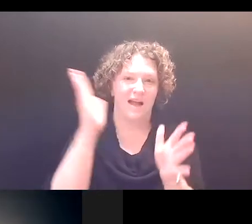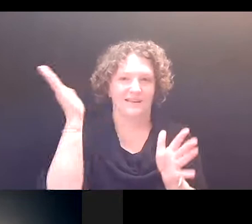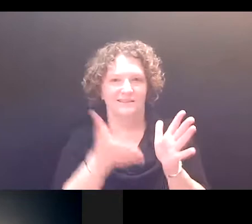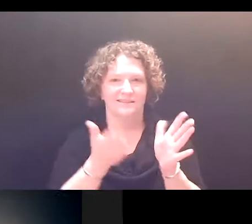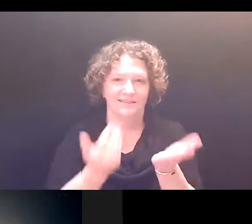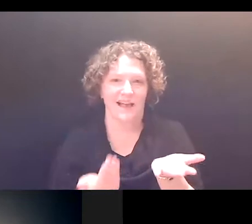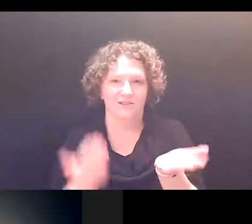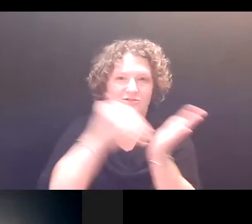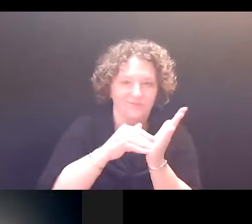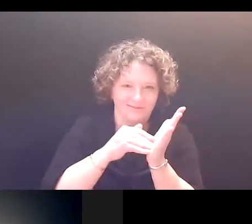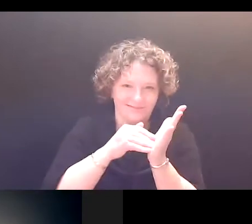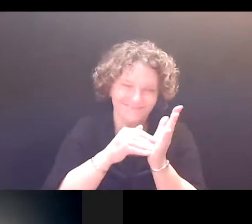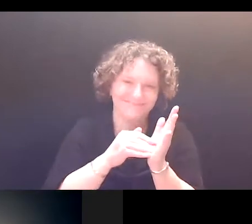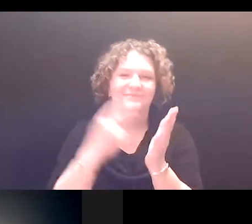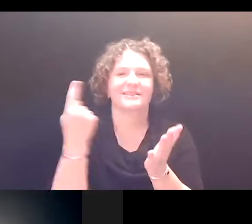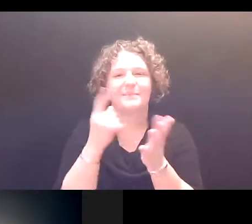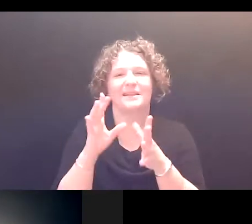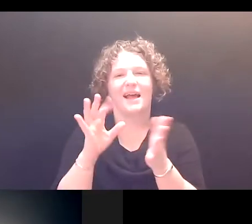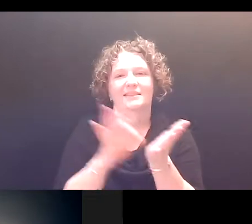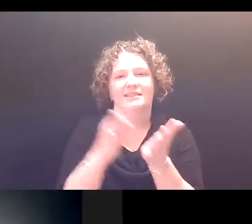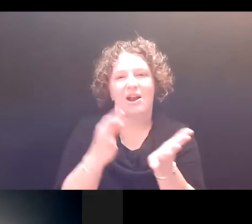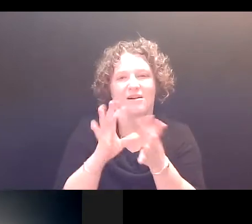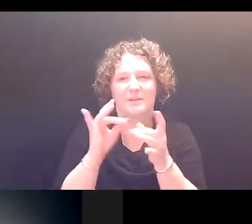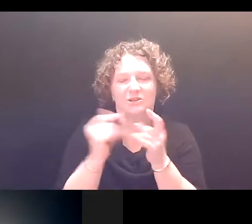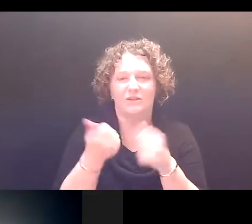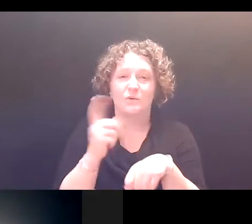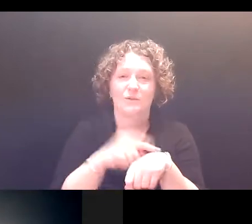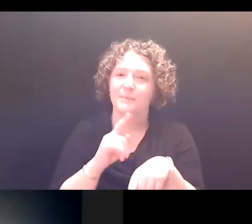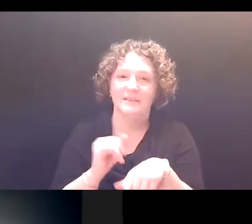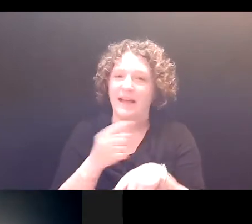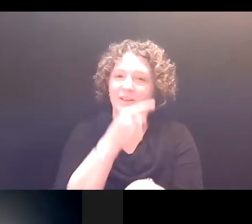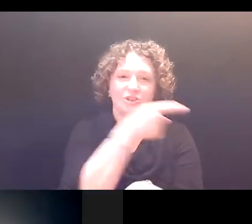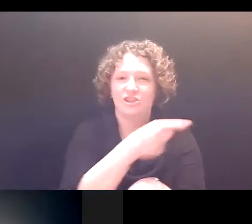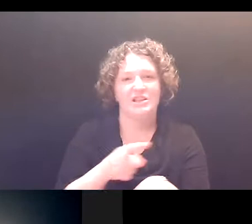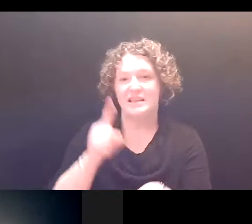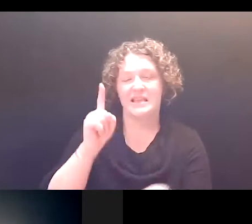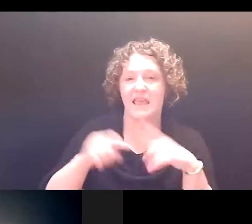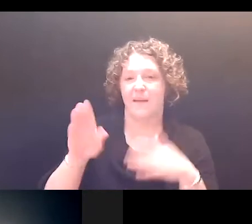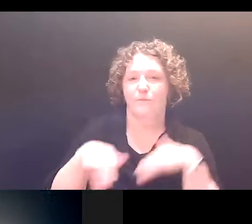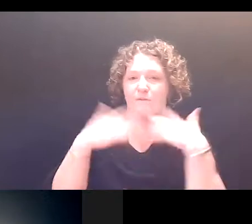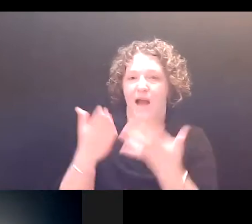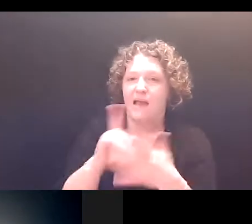Yes. And I wanted to clarify and also reiterate something that Sarah mentioned,